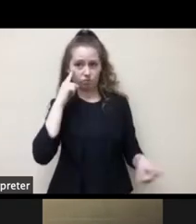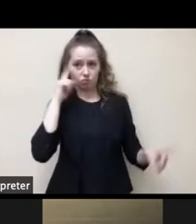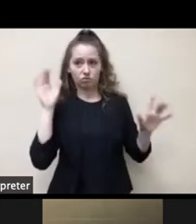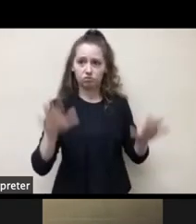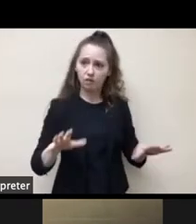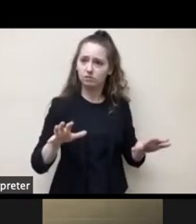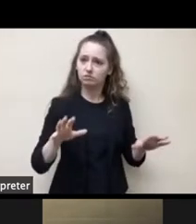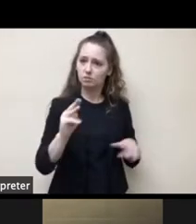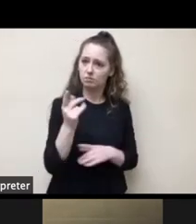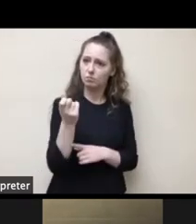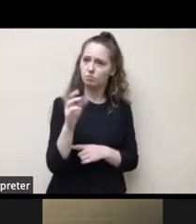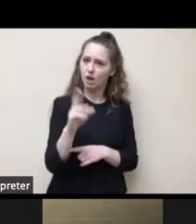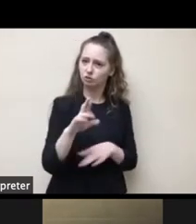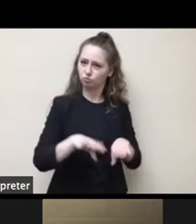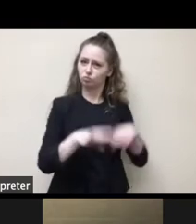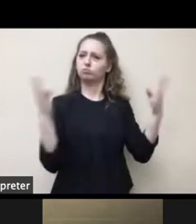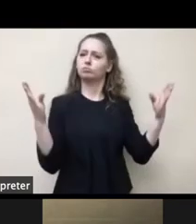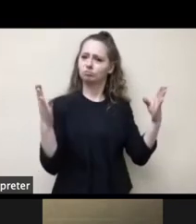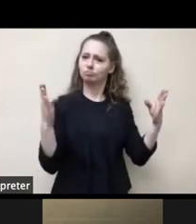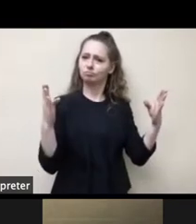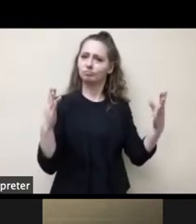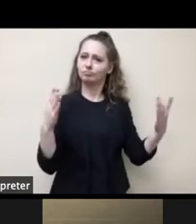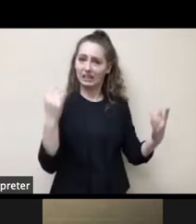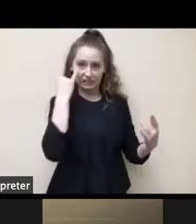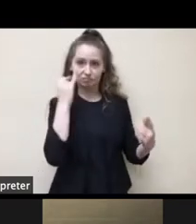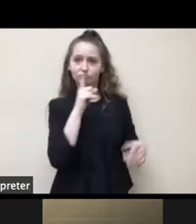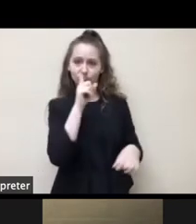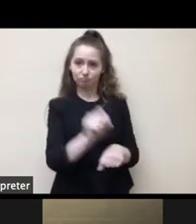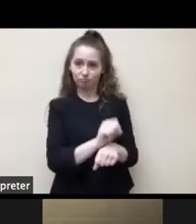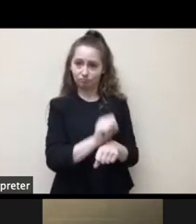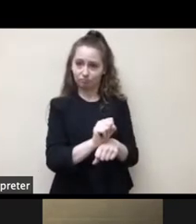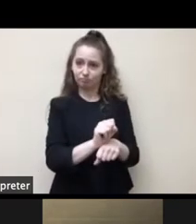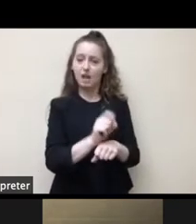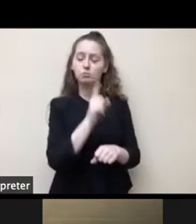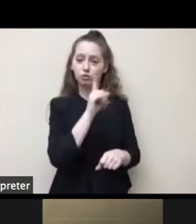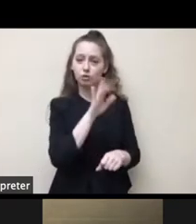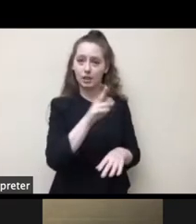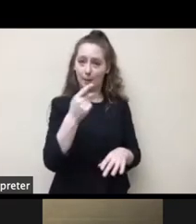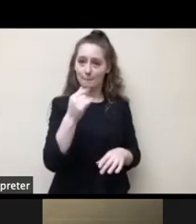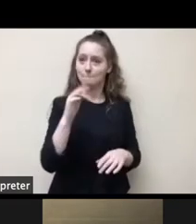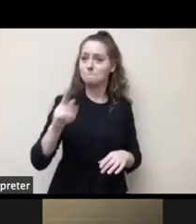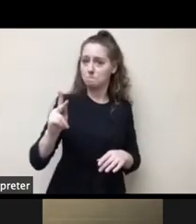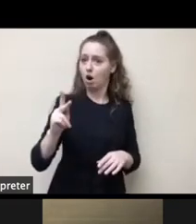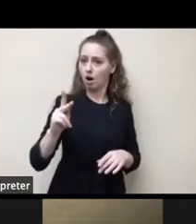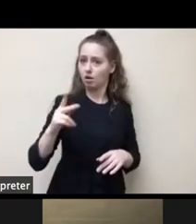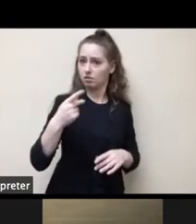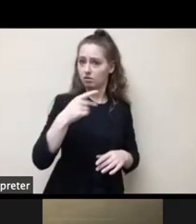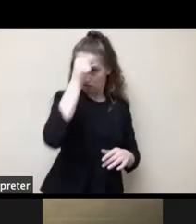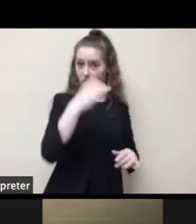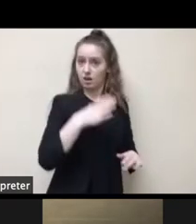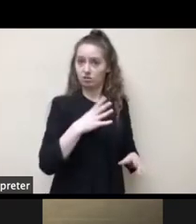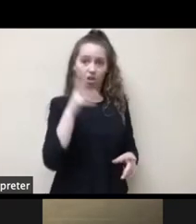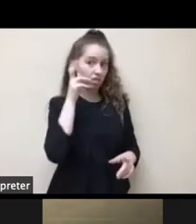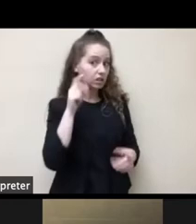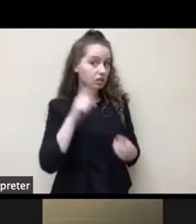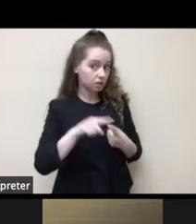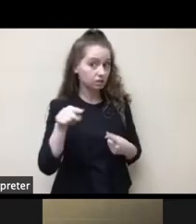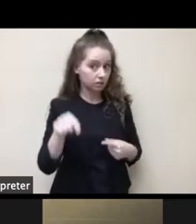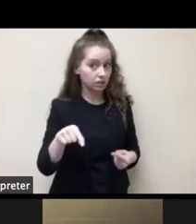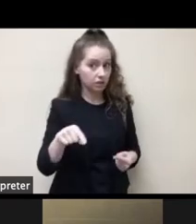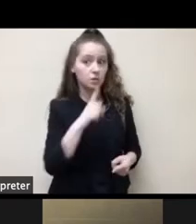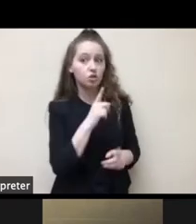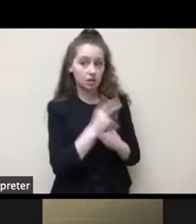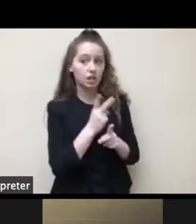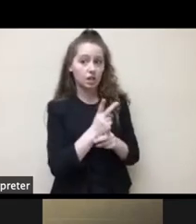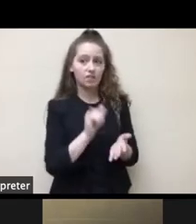open. And if they are, I'm assuming the Munster Parks and Rec guys are listening to this and we'll take, I'm sure they're taking care of that because it's not